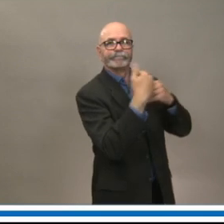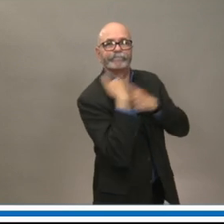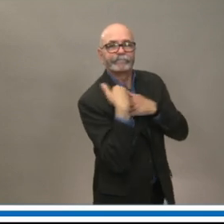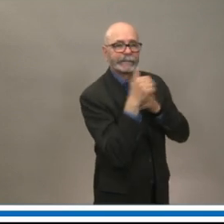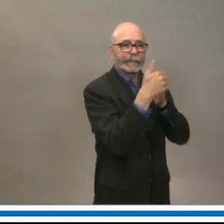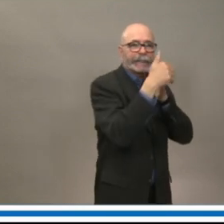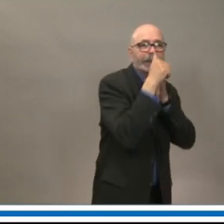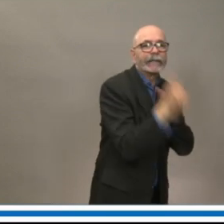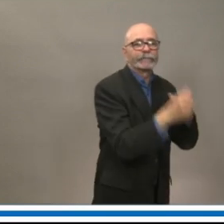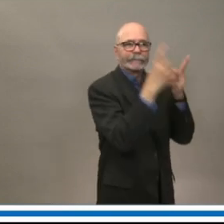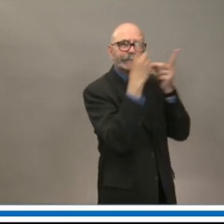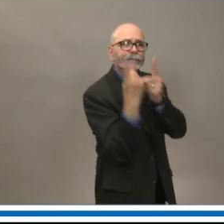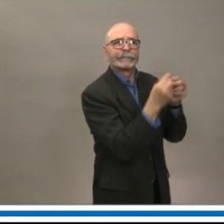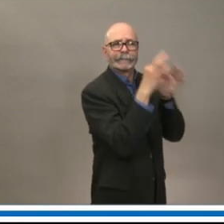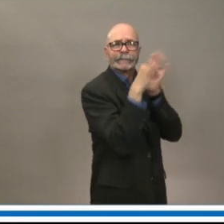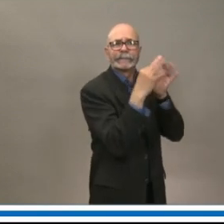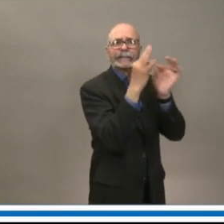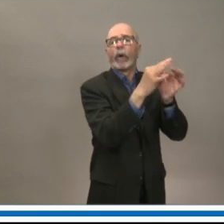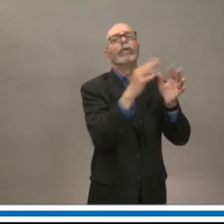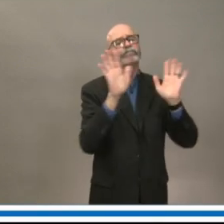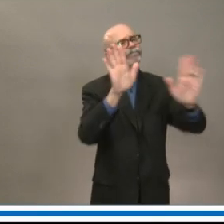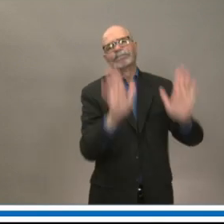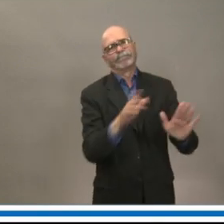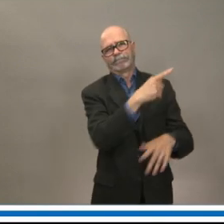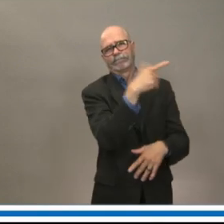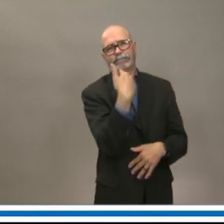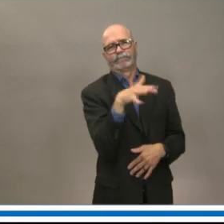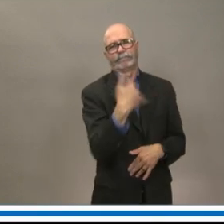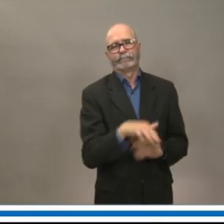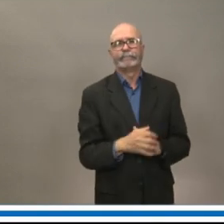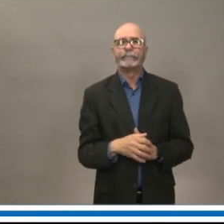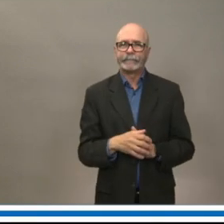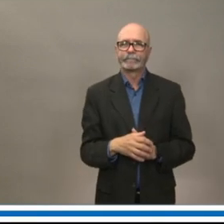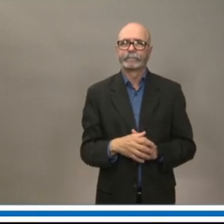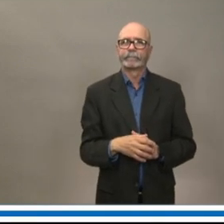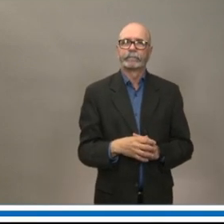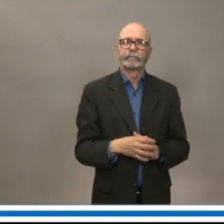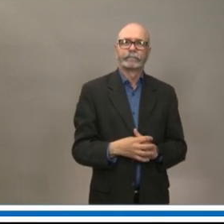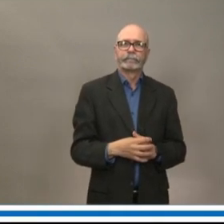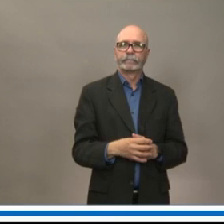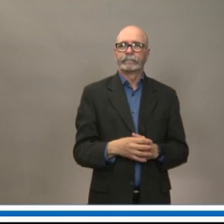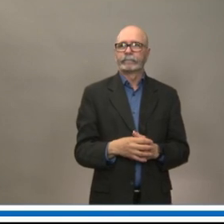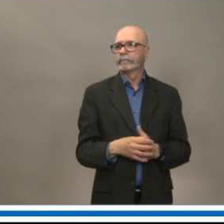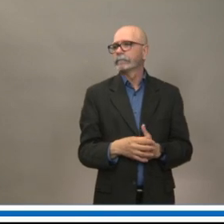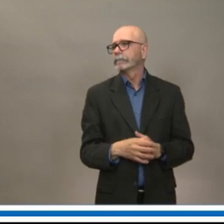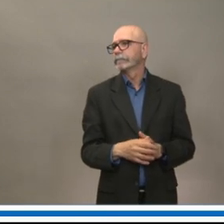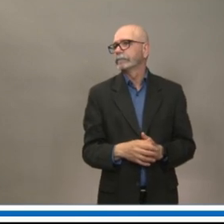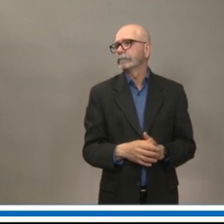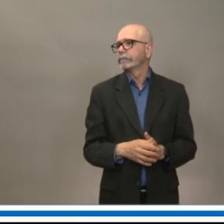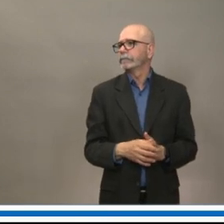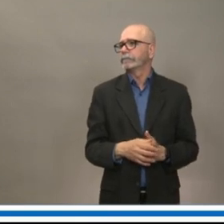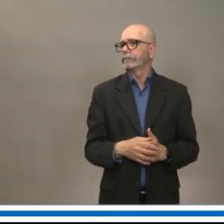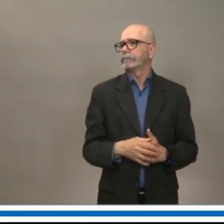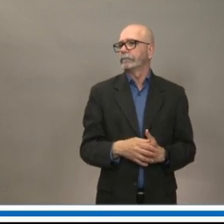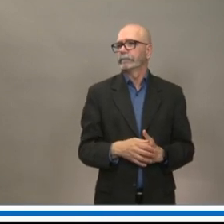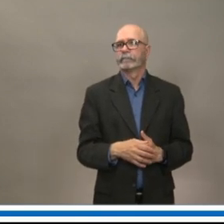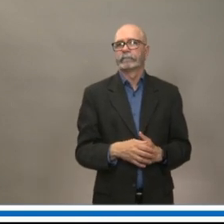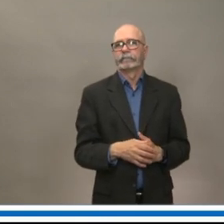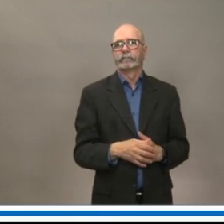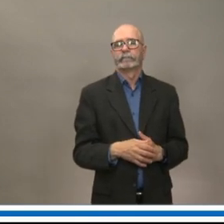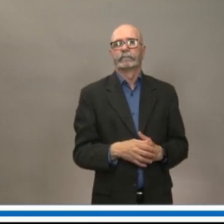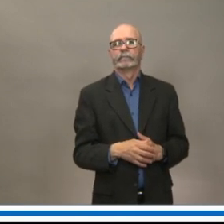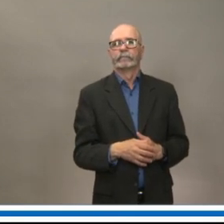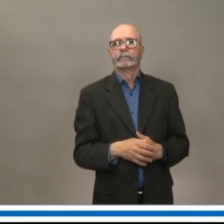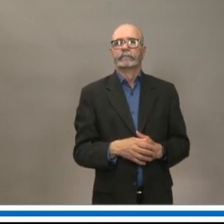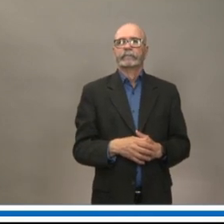of testing for our citizens. I know I've been asked yesterday about my decision to